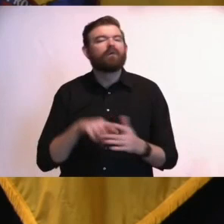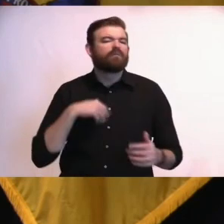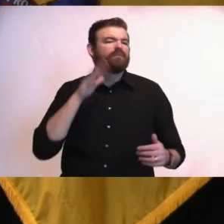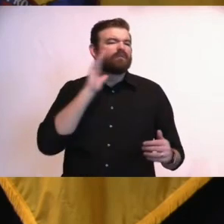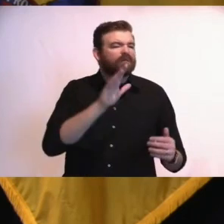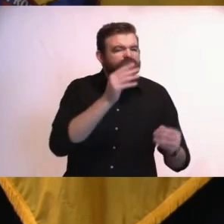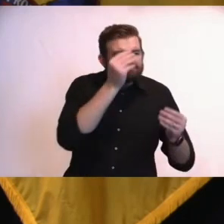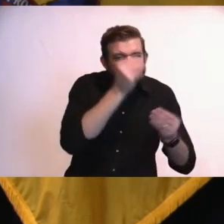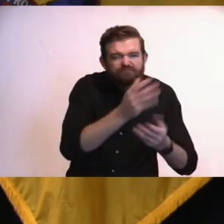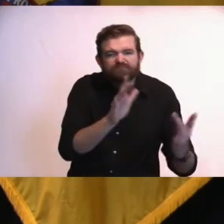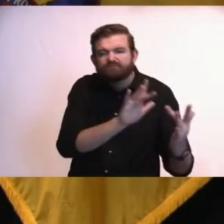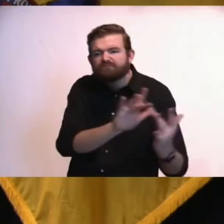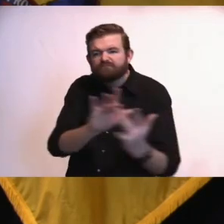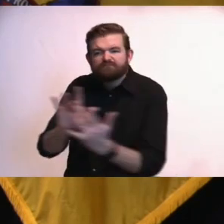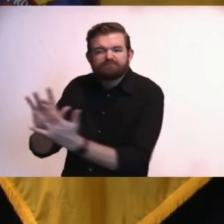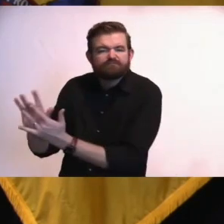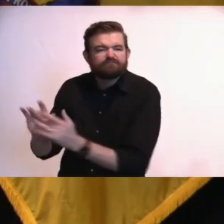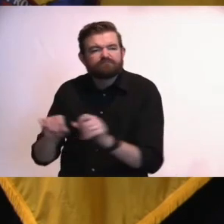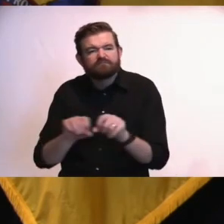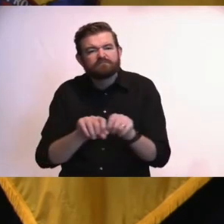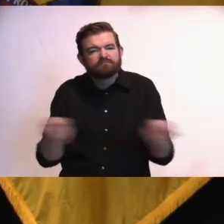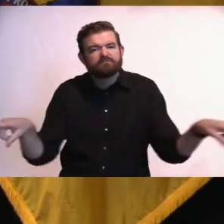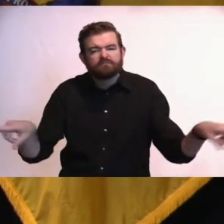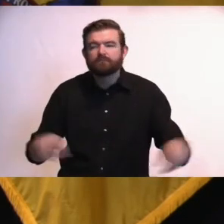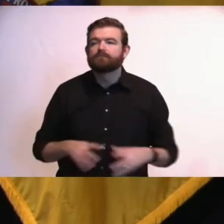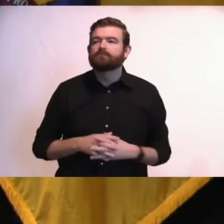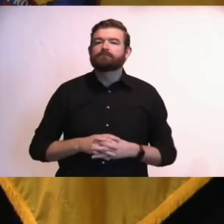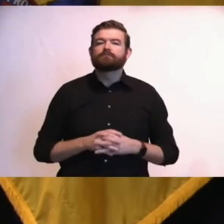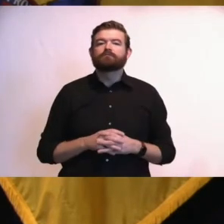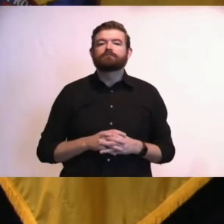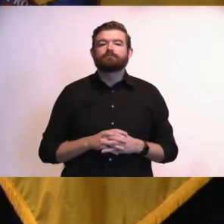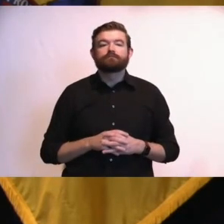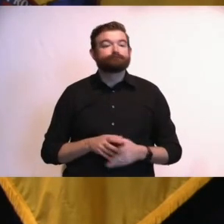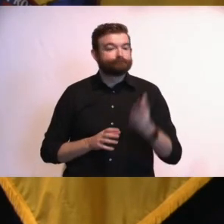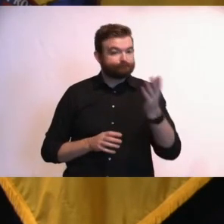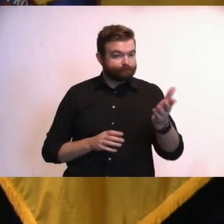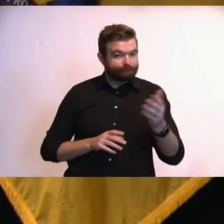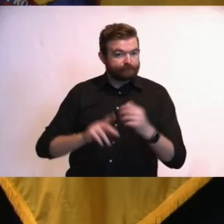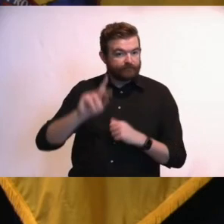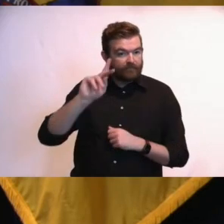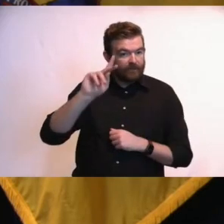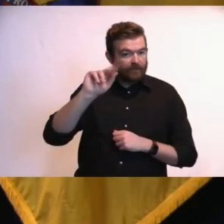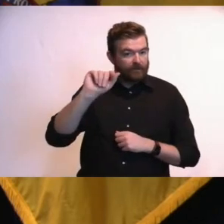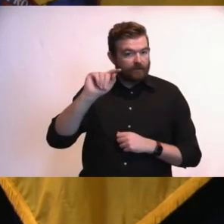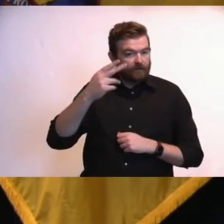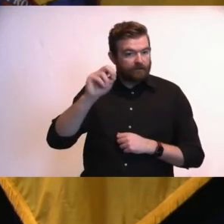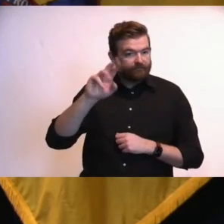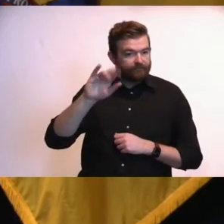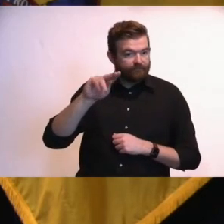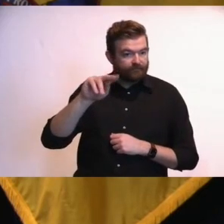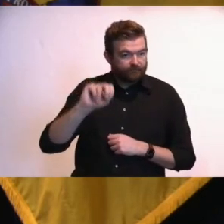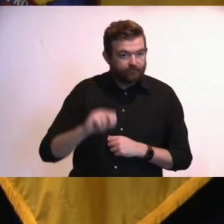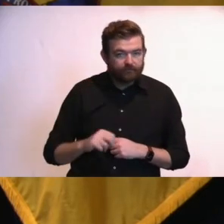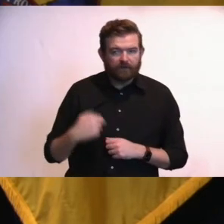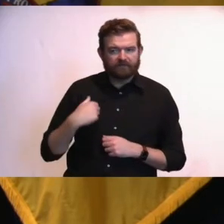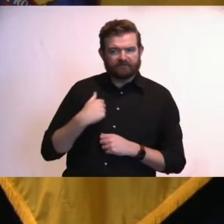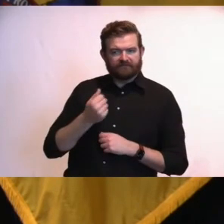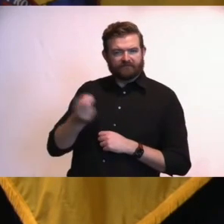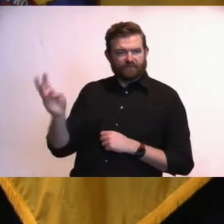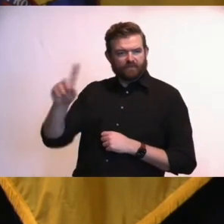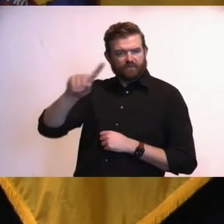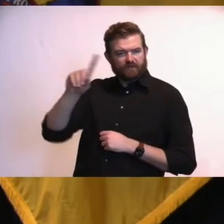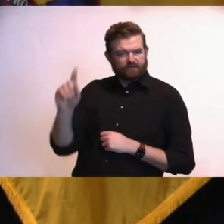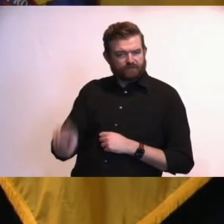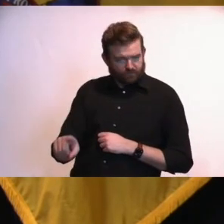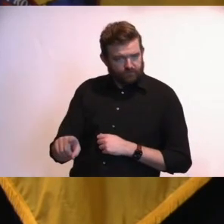noteworthy updates that we owe you. With that, Catherine, good afternoon. Hi. A few questions. One, you've said that